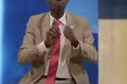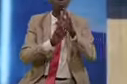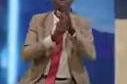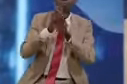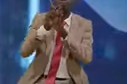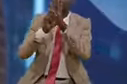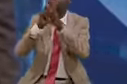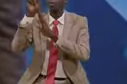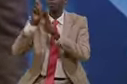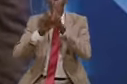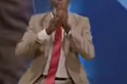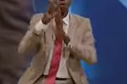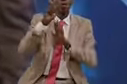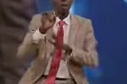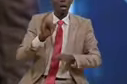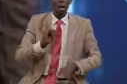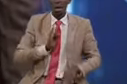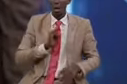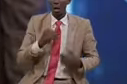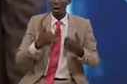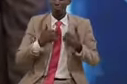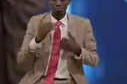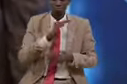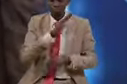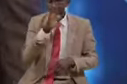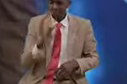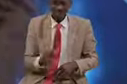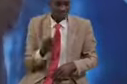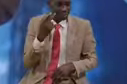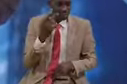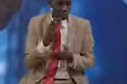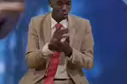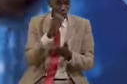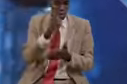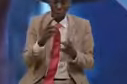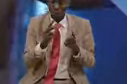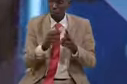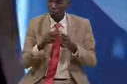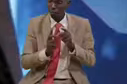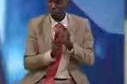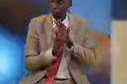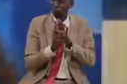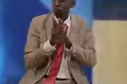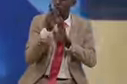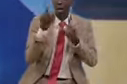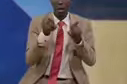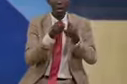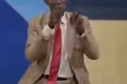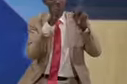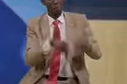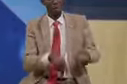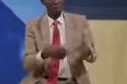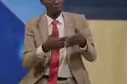tall. I've never seen a person as tall as this before, and yet as tall